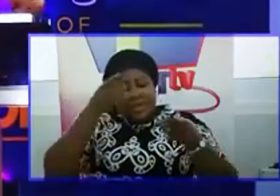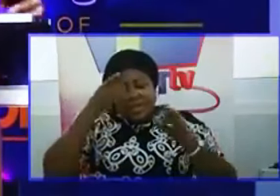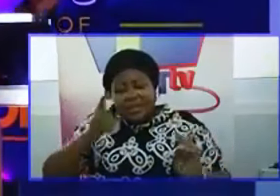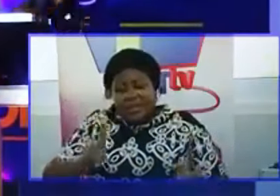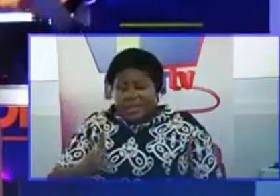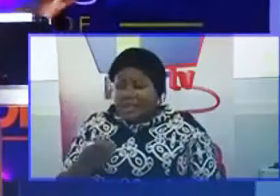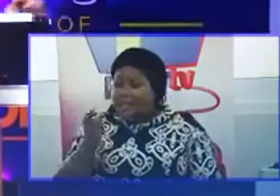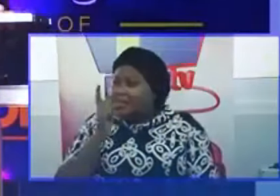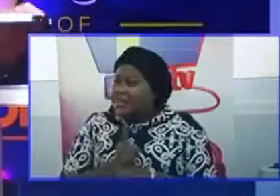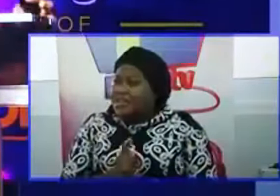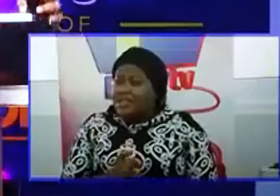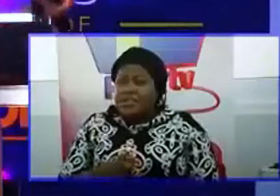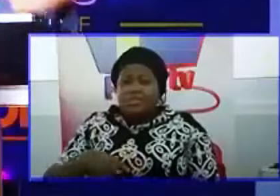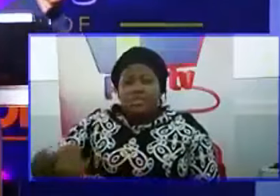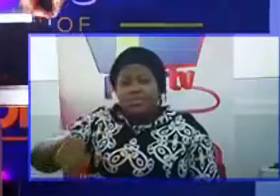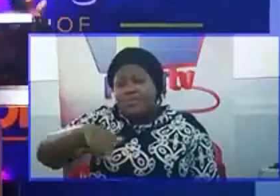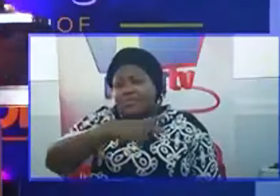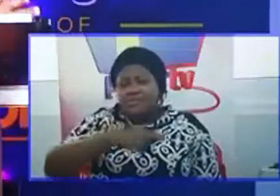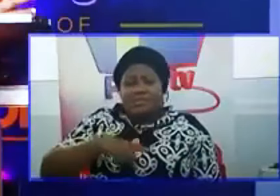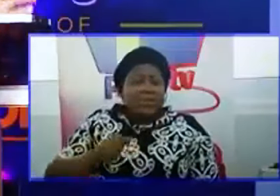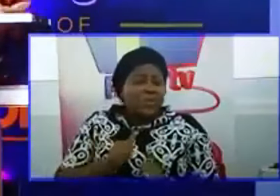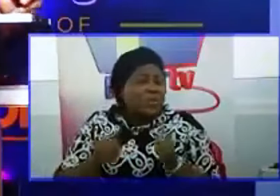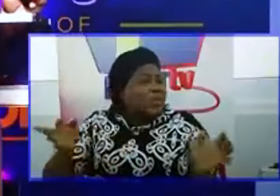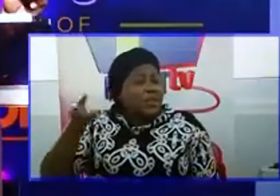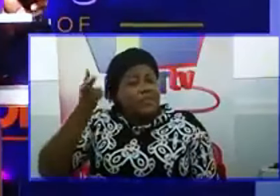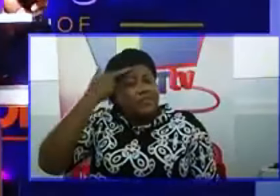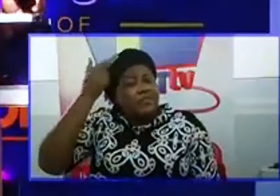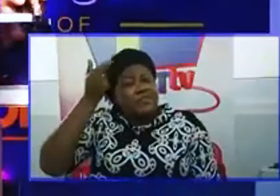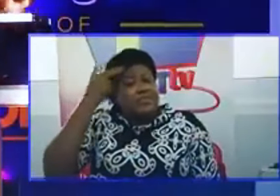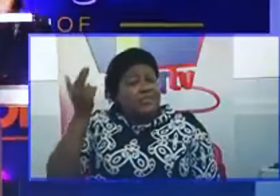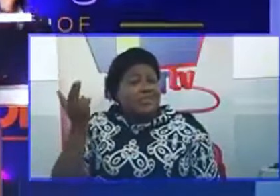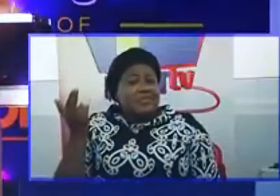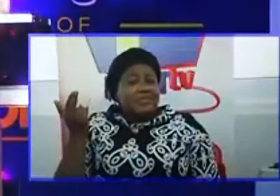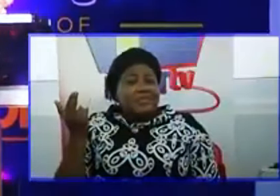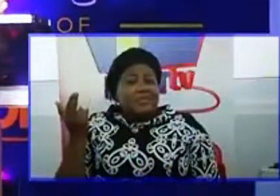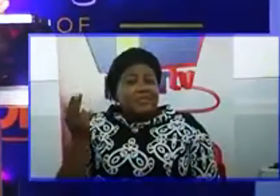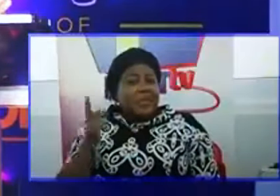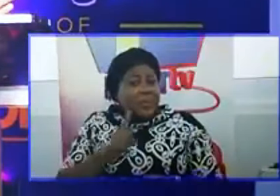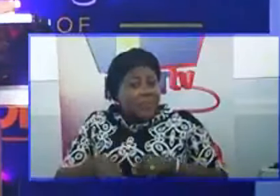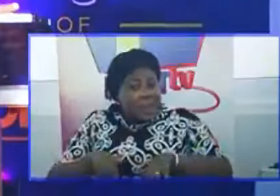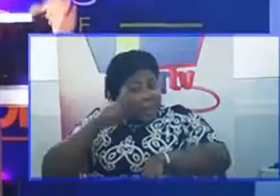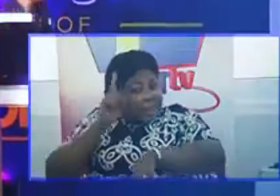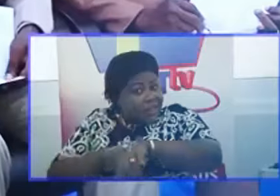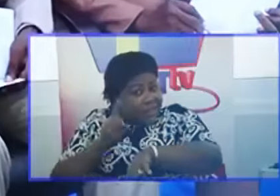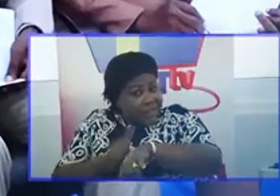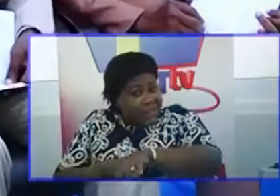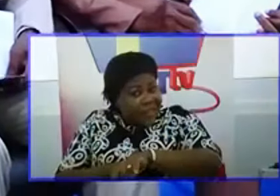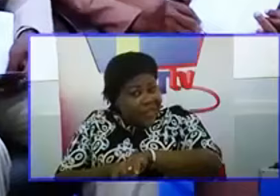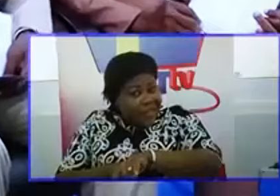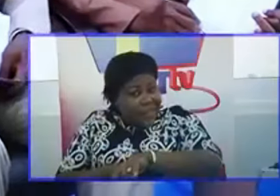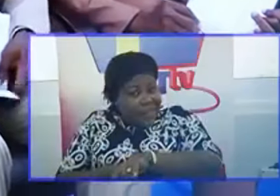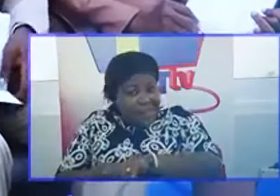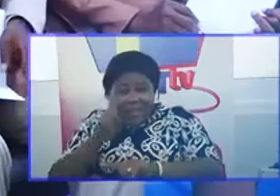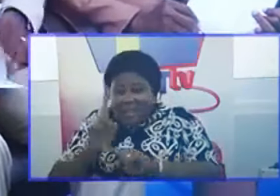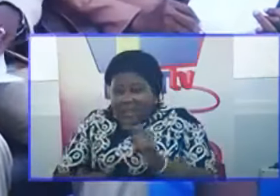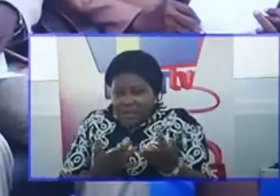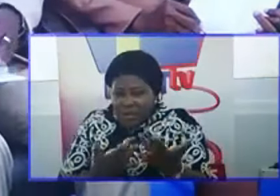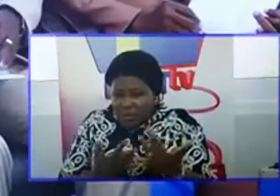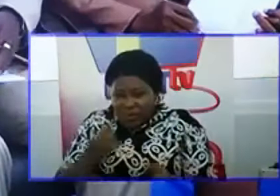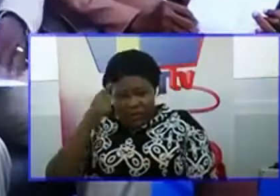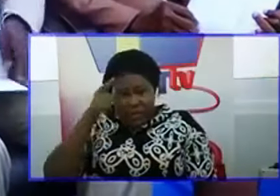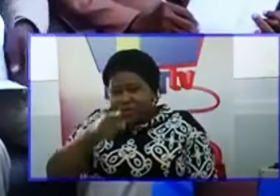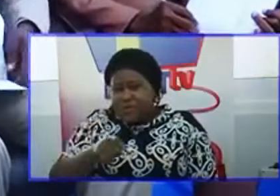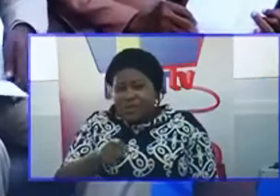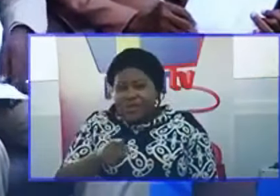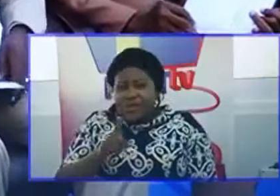Just be moving up and down, no purpose, no problem. As for time, it has been asked to govern the earth. It